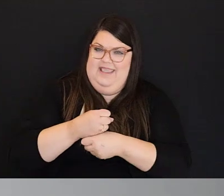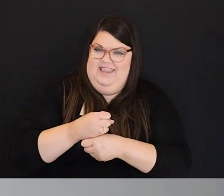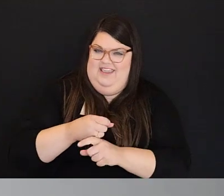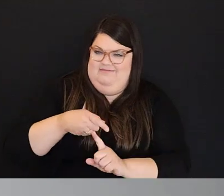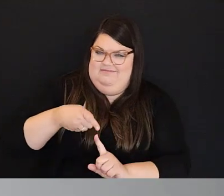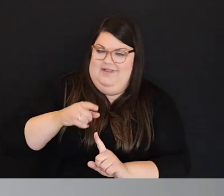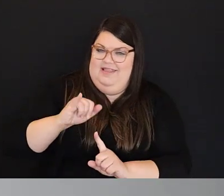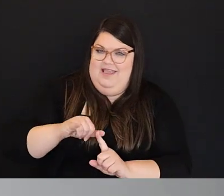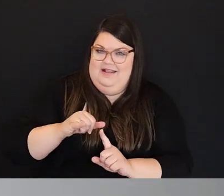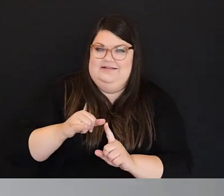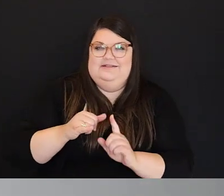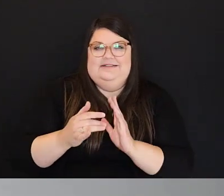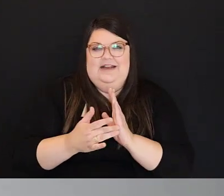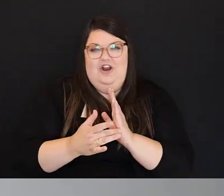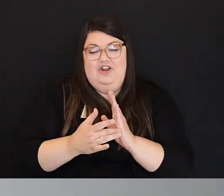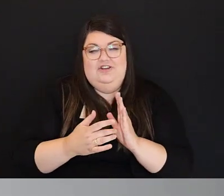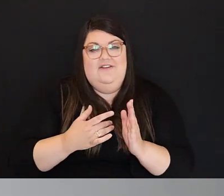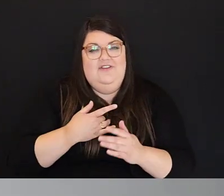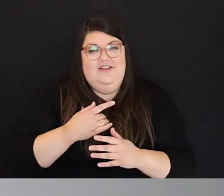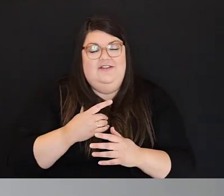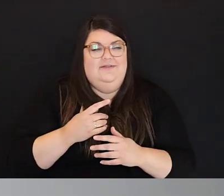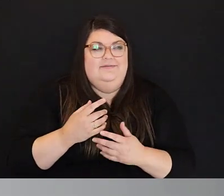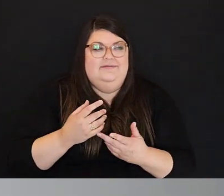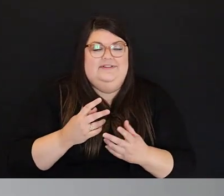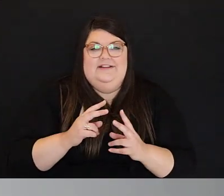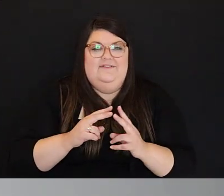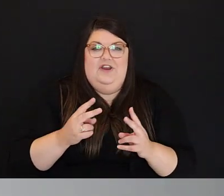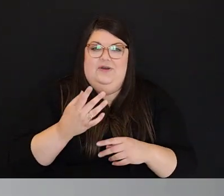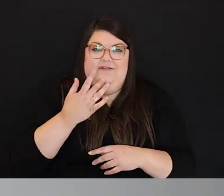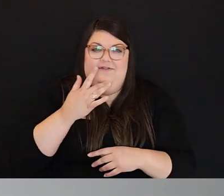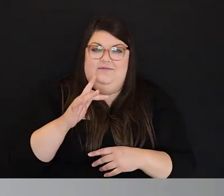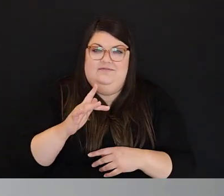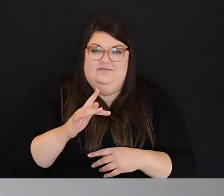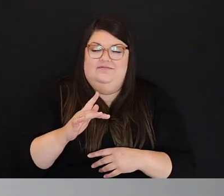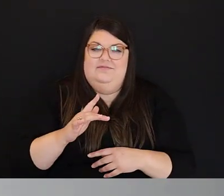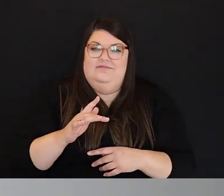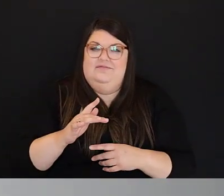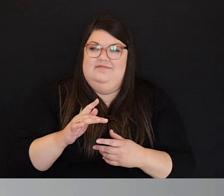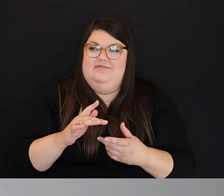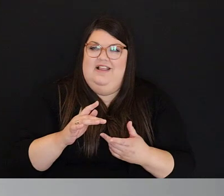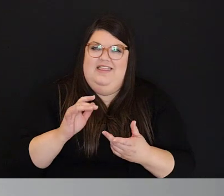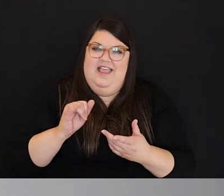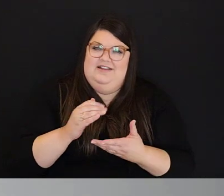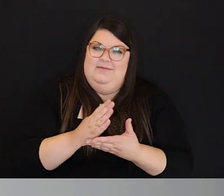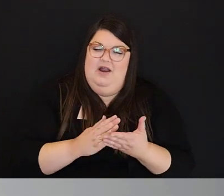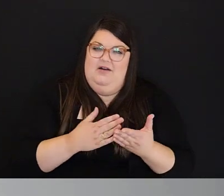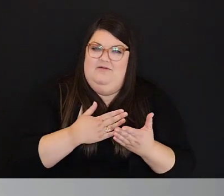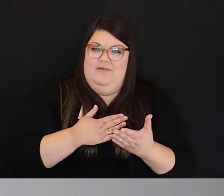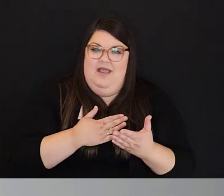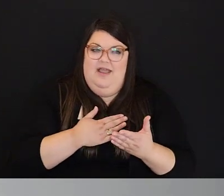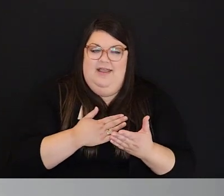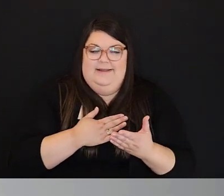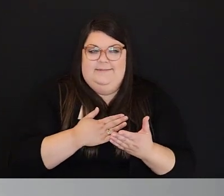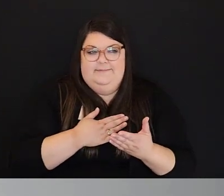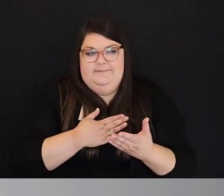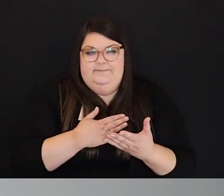a technology that I feel very fortunate, and it's been a grace that like I feel like that's part of my